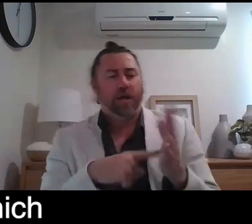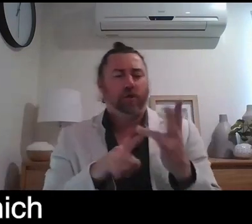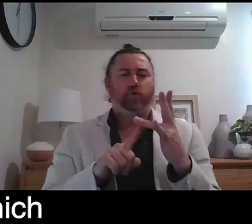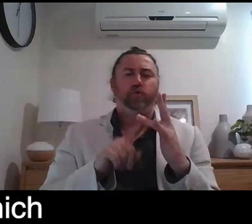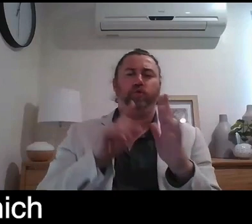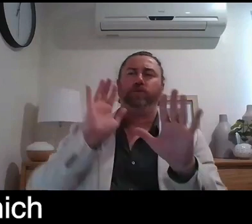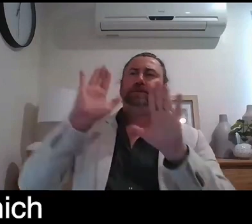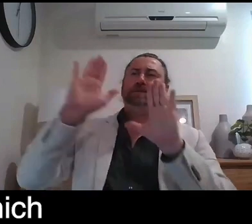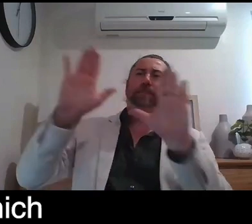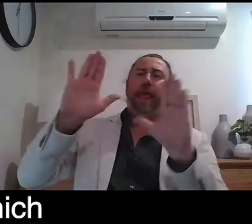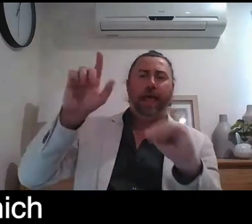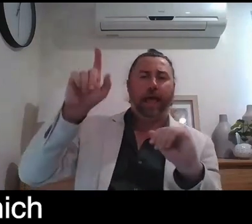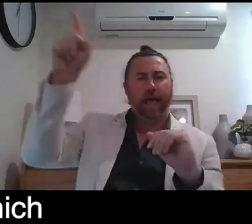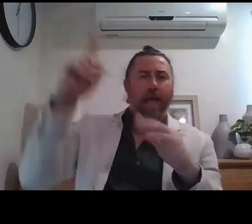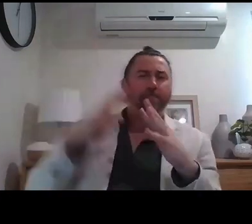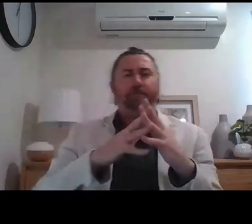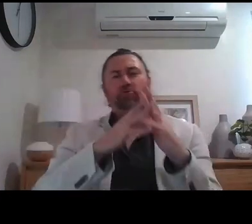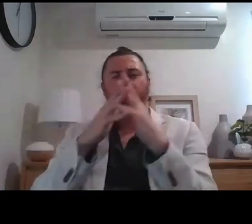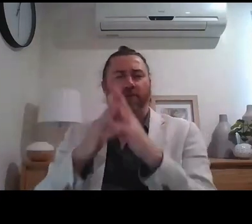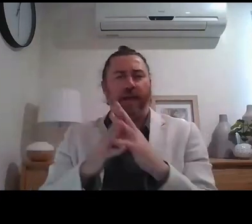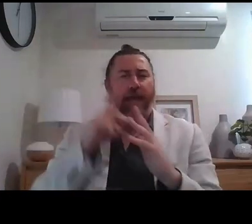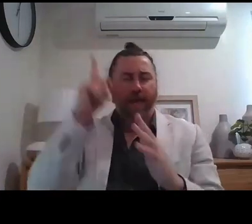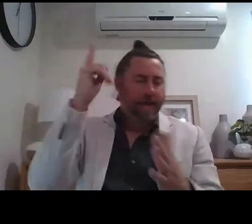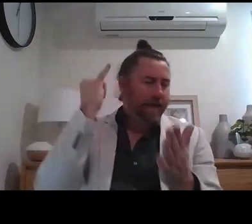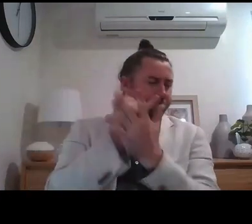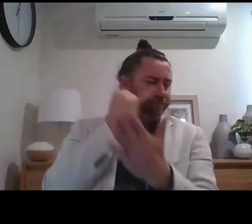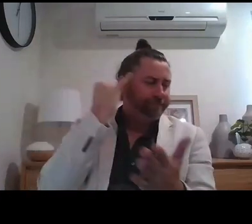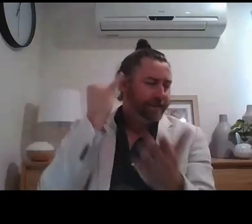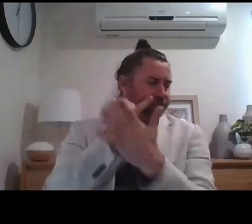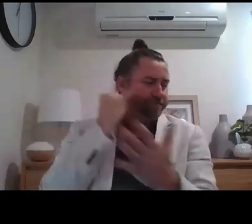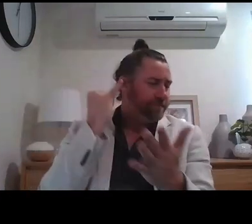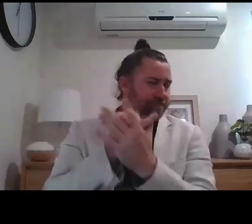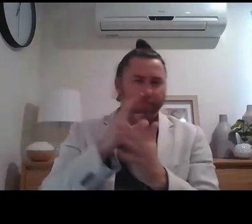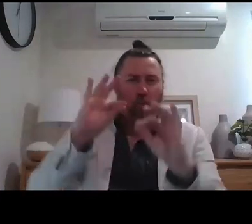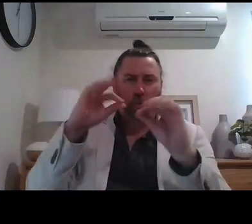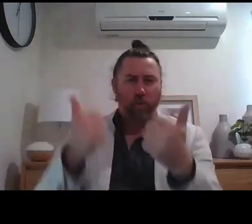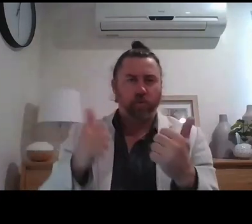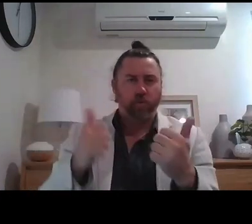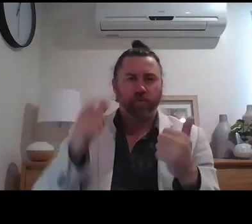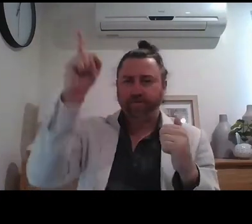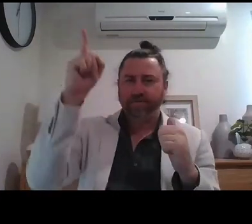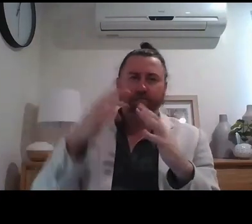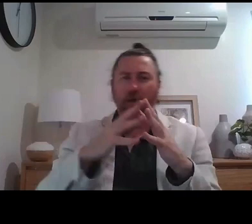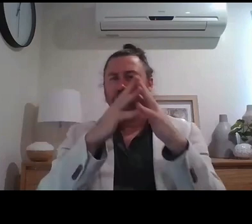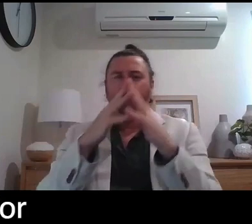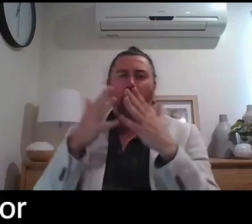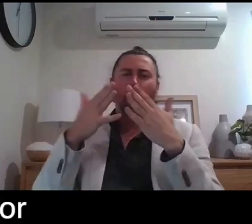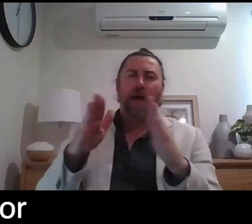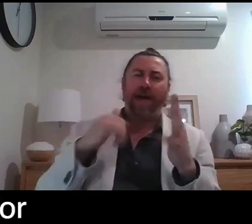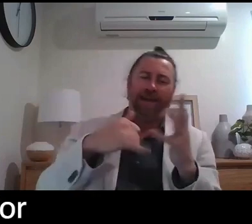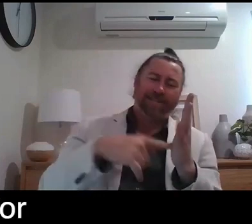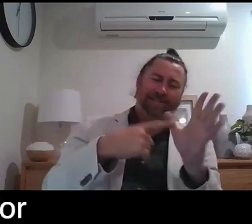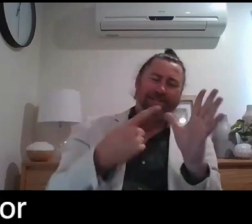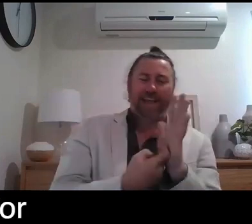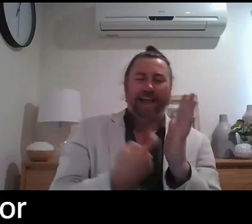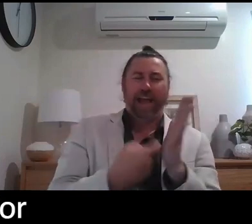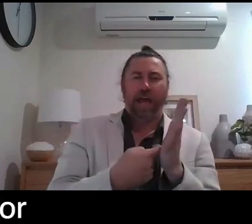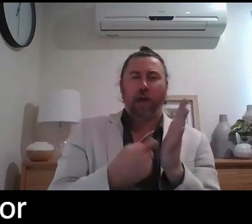based on the United States system, which has given way to a flawed system. So when